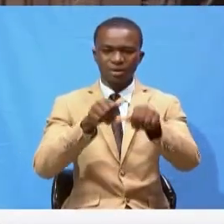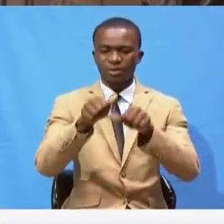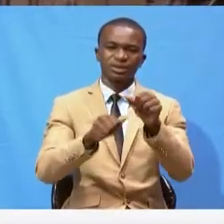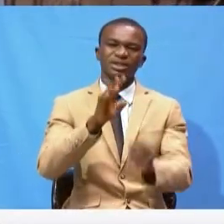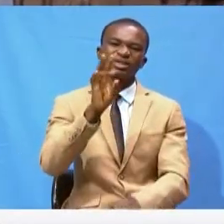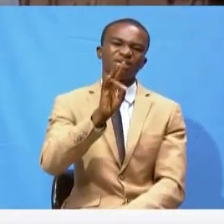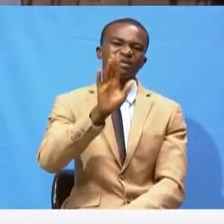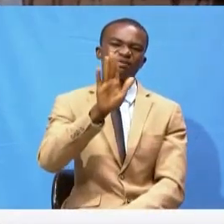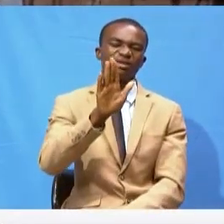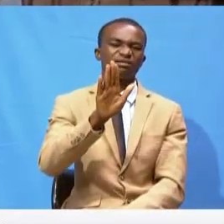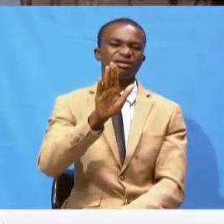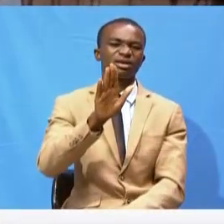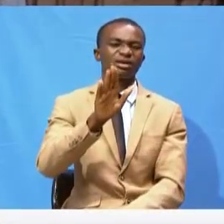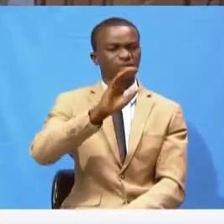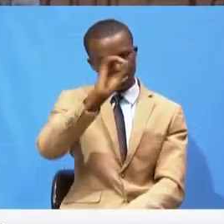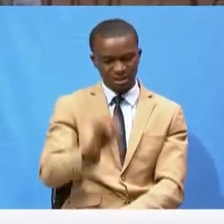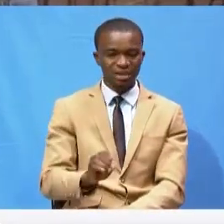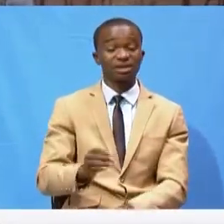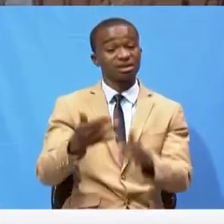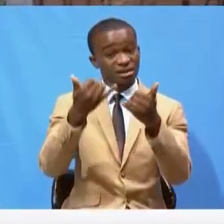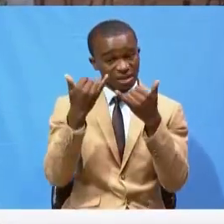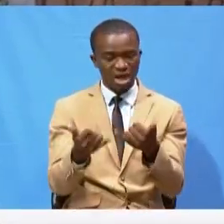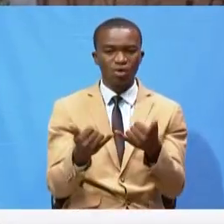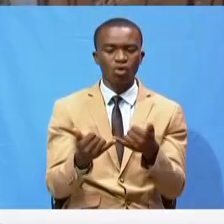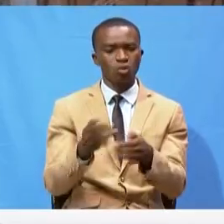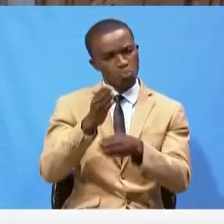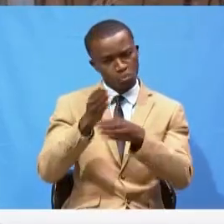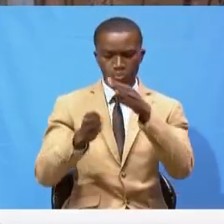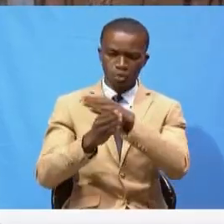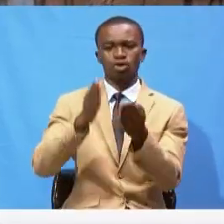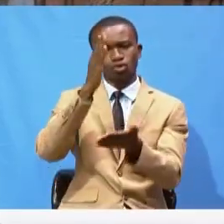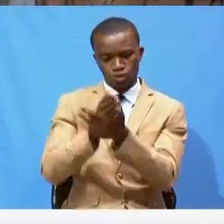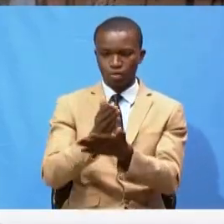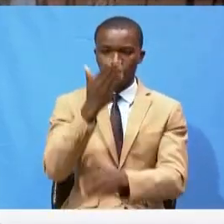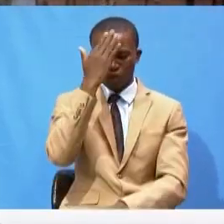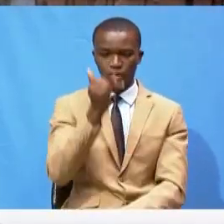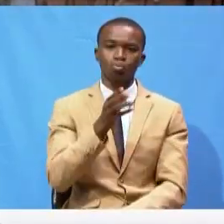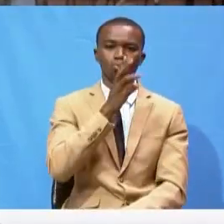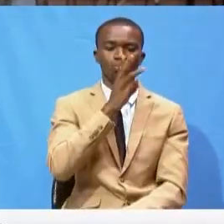project has spent $1.7 million.